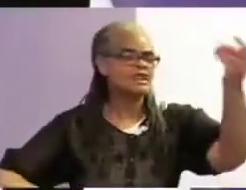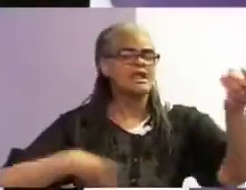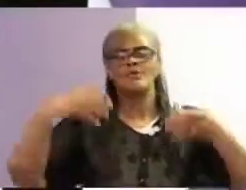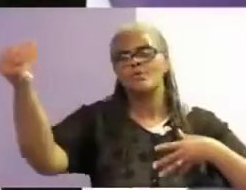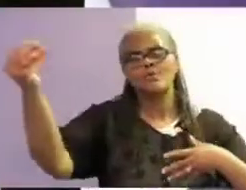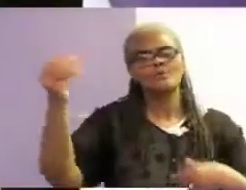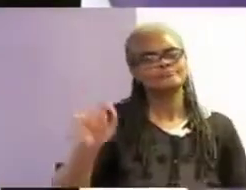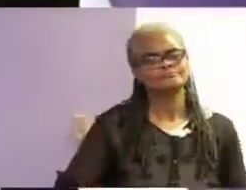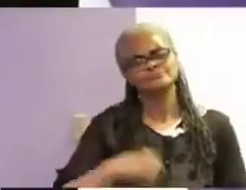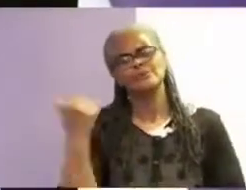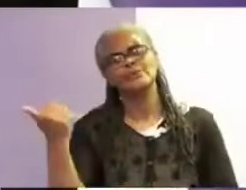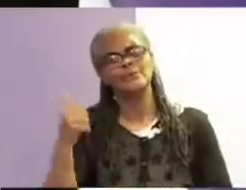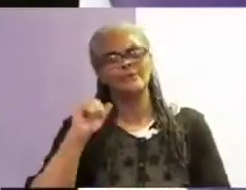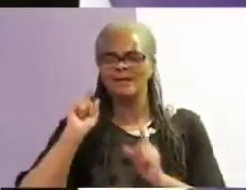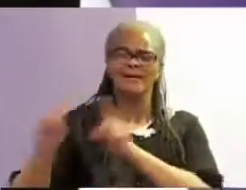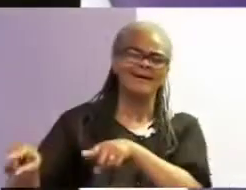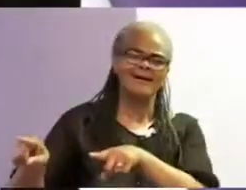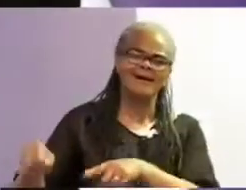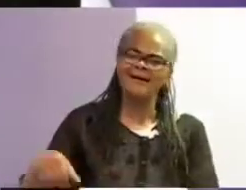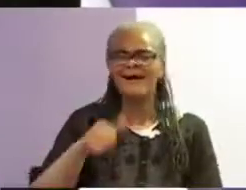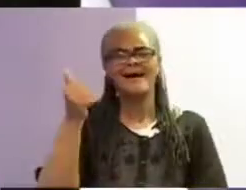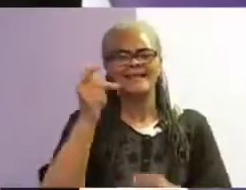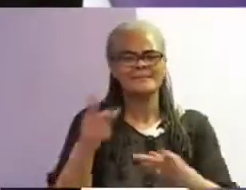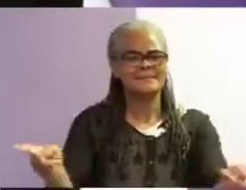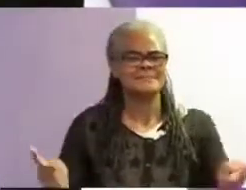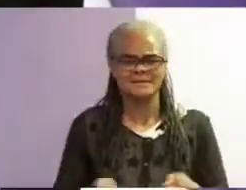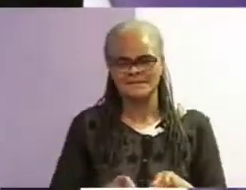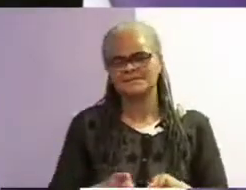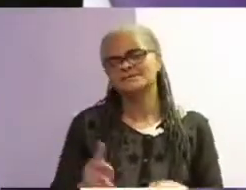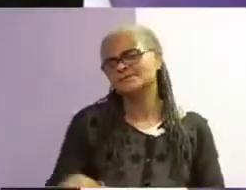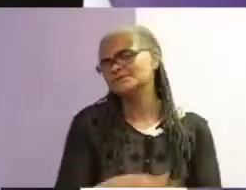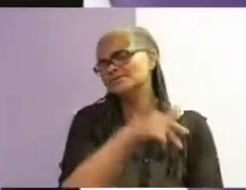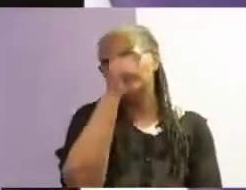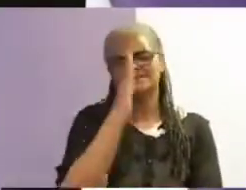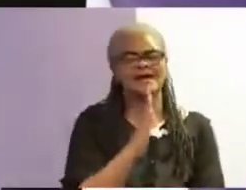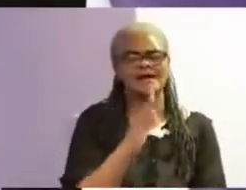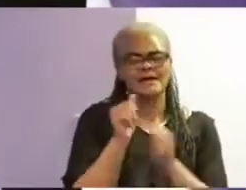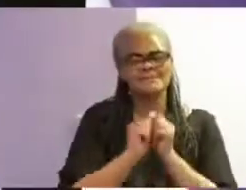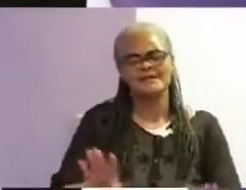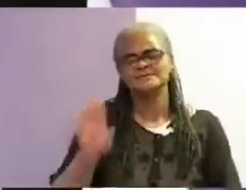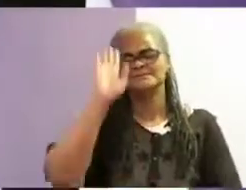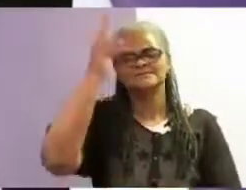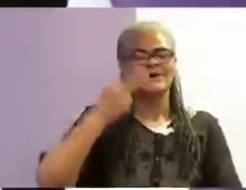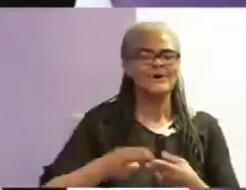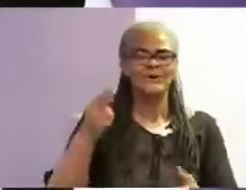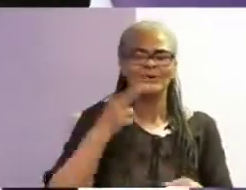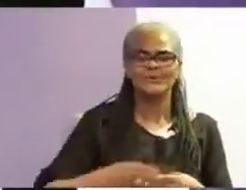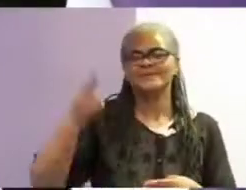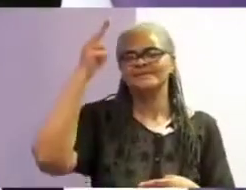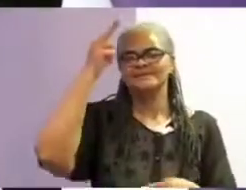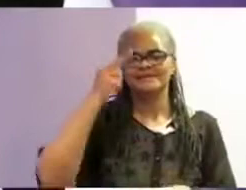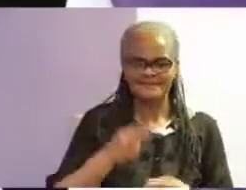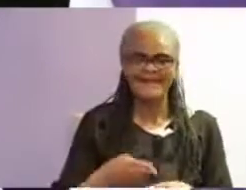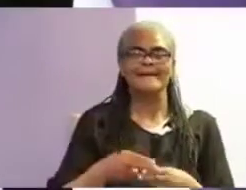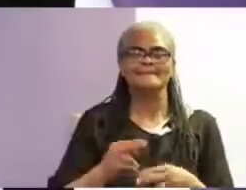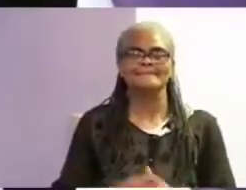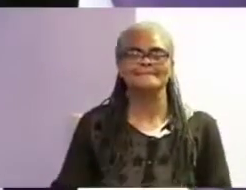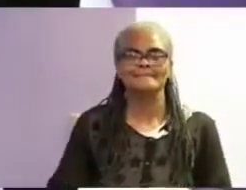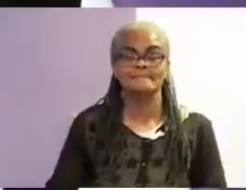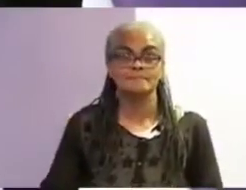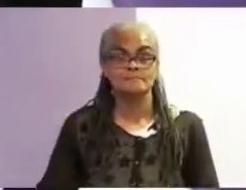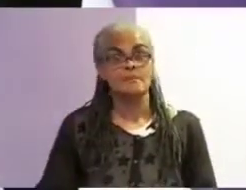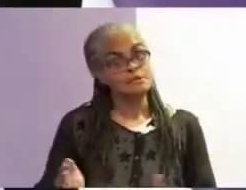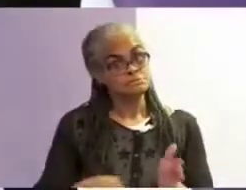else. Glory to God. Bless his holy name. And sometimes folk try to start a